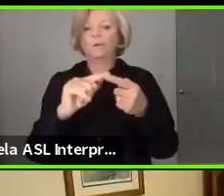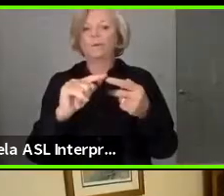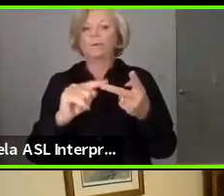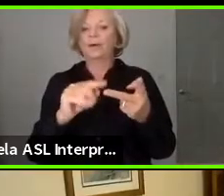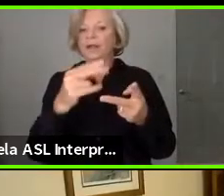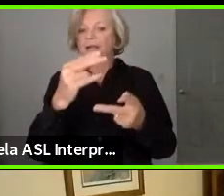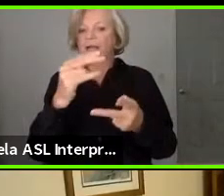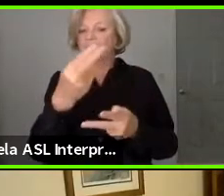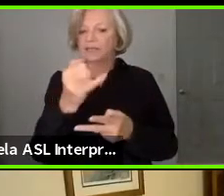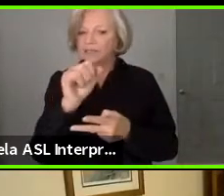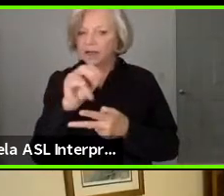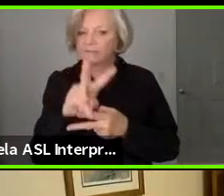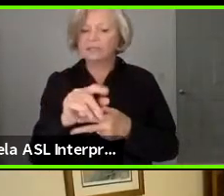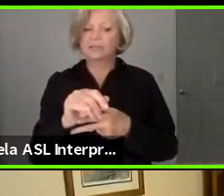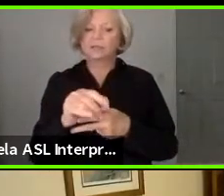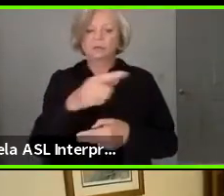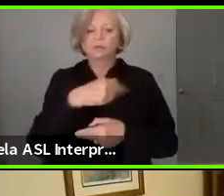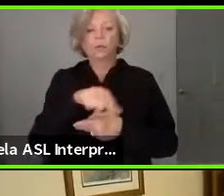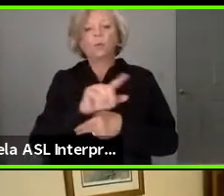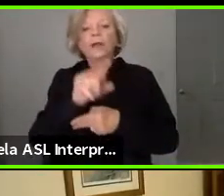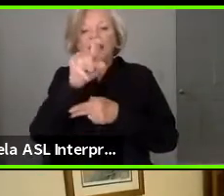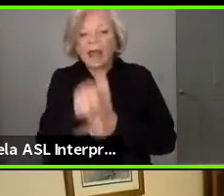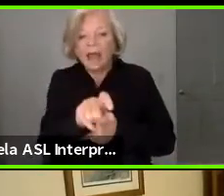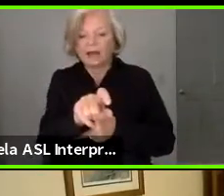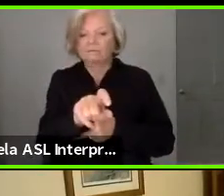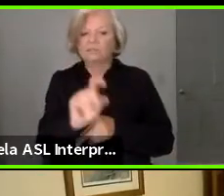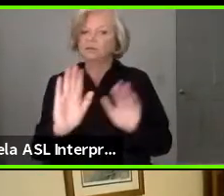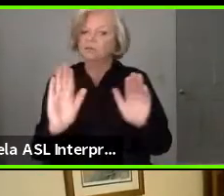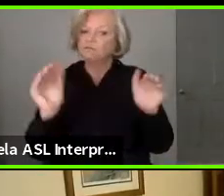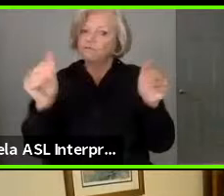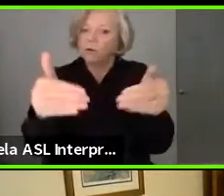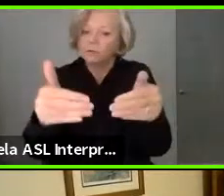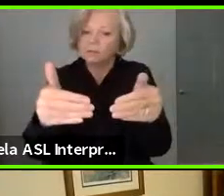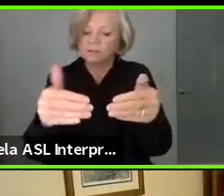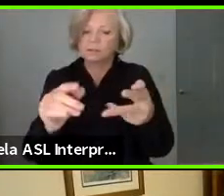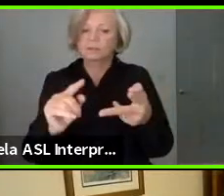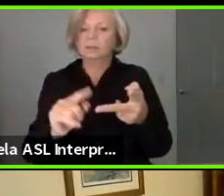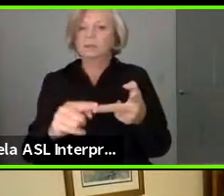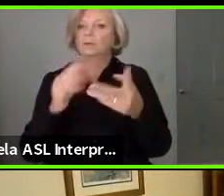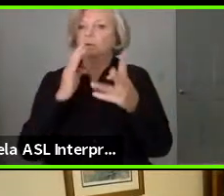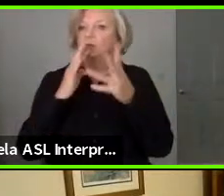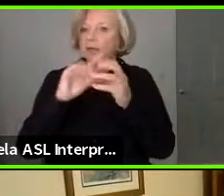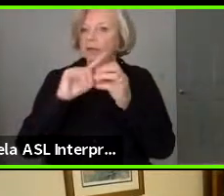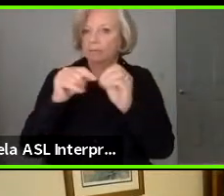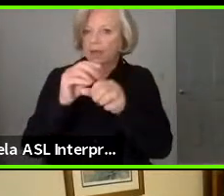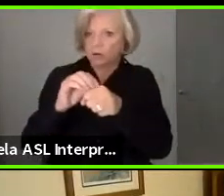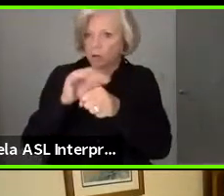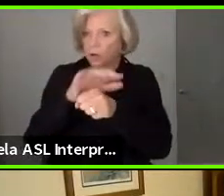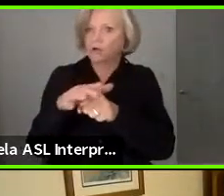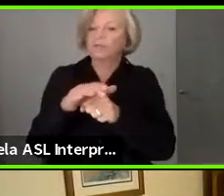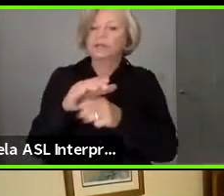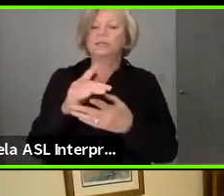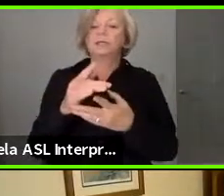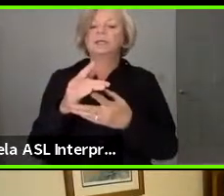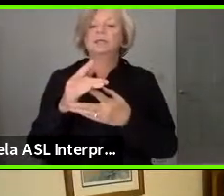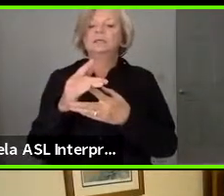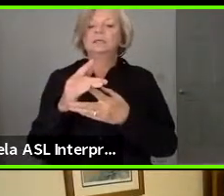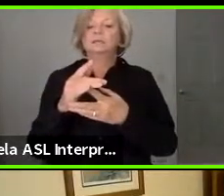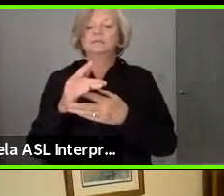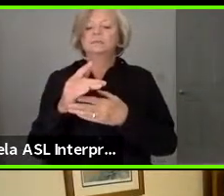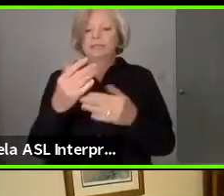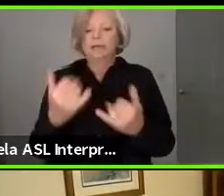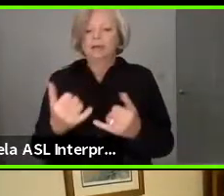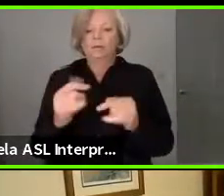whole, we have to address, because the only way through it, just as we talk about with COVID-19, is united. And so the mere fact